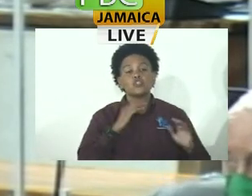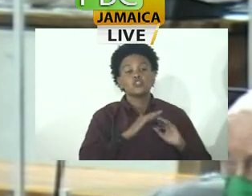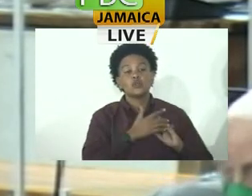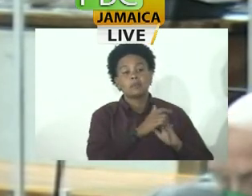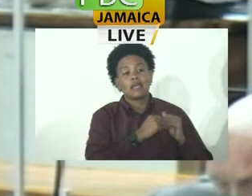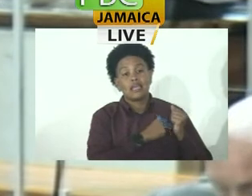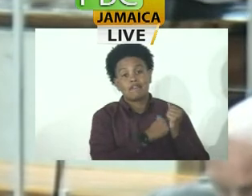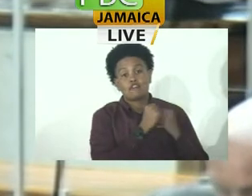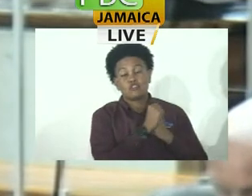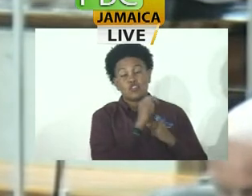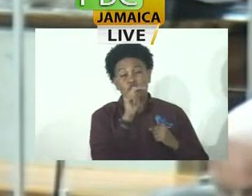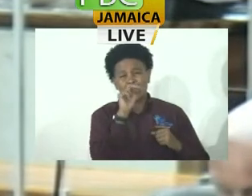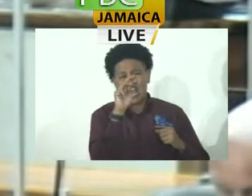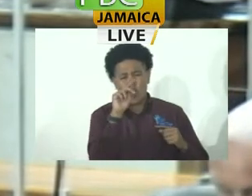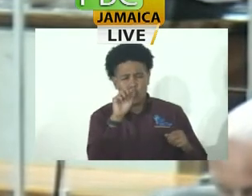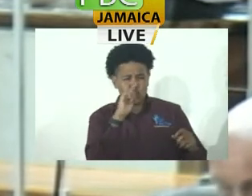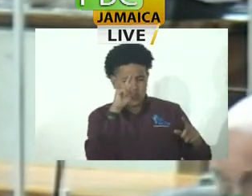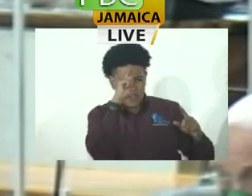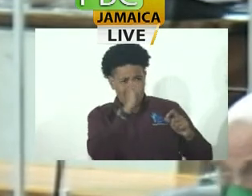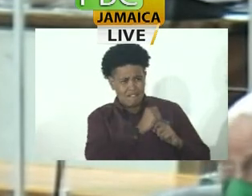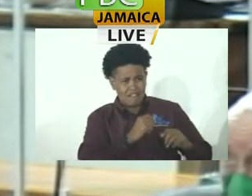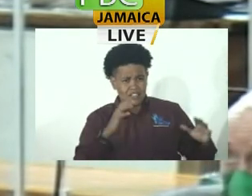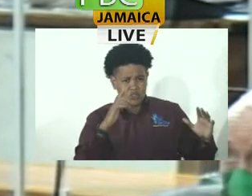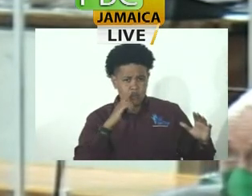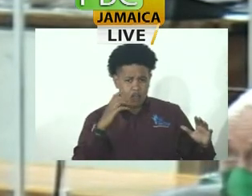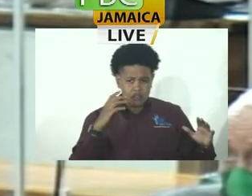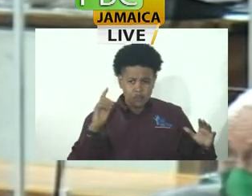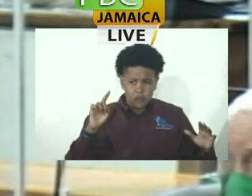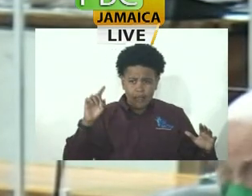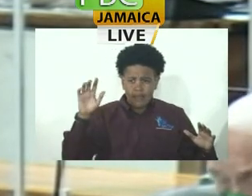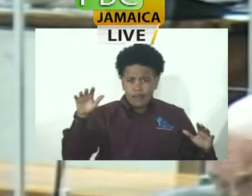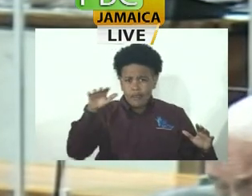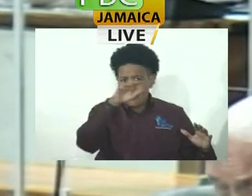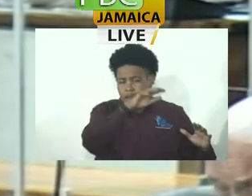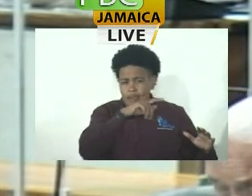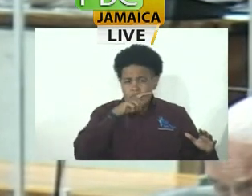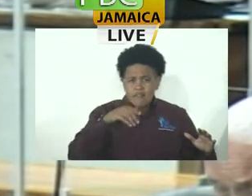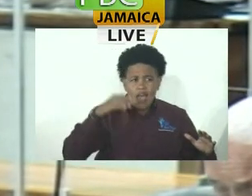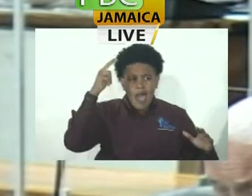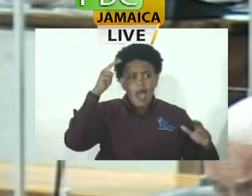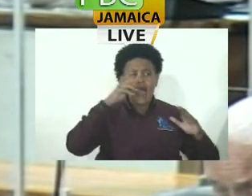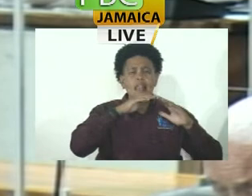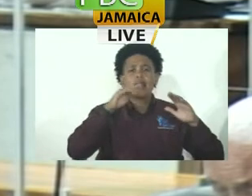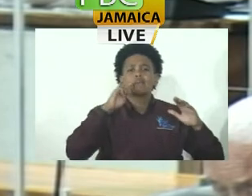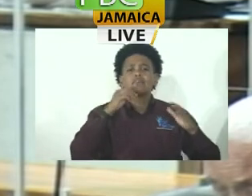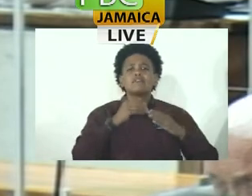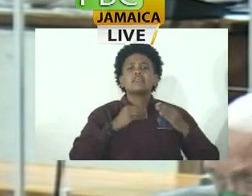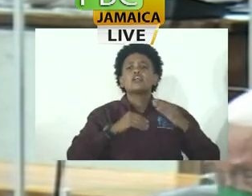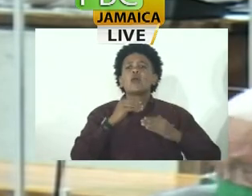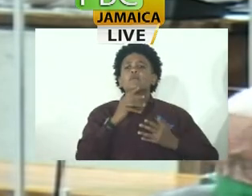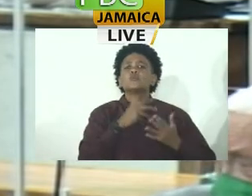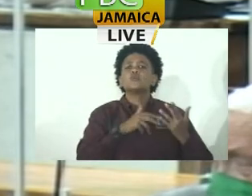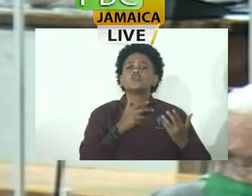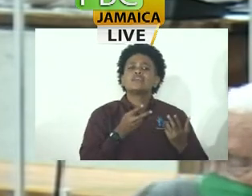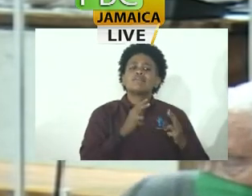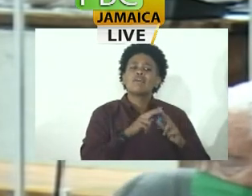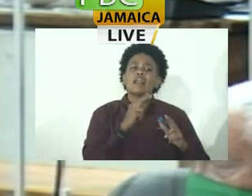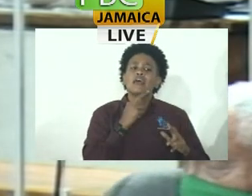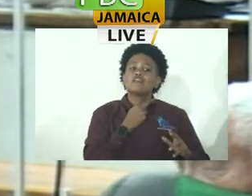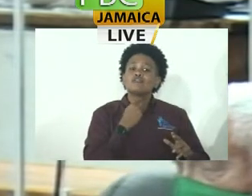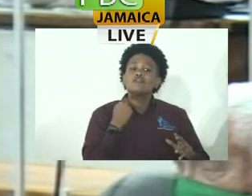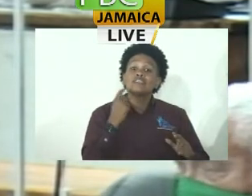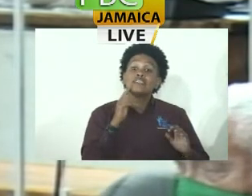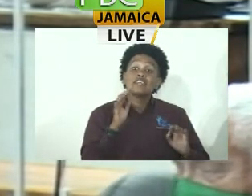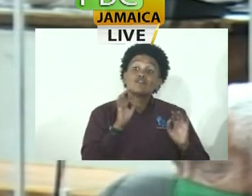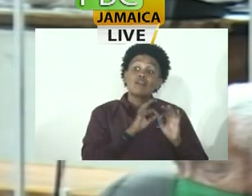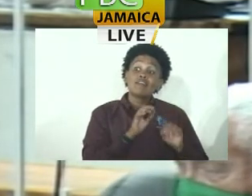networks to visualize hot spots of high levels of economic and social value at risk in relevant times